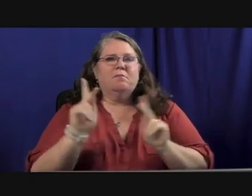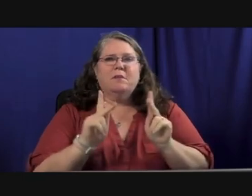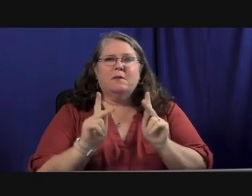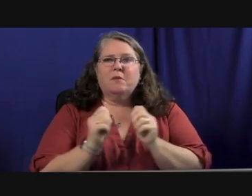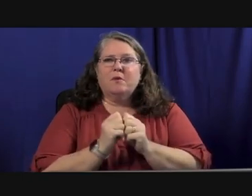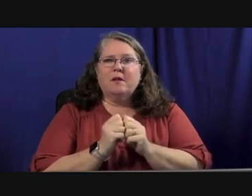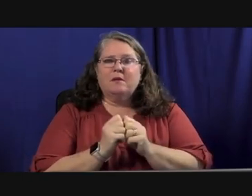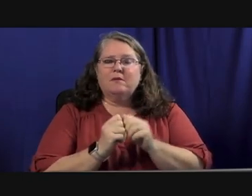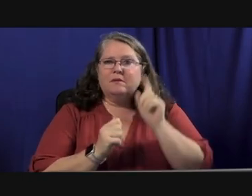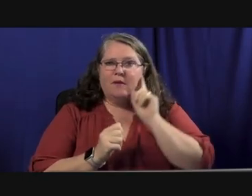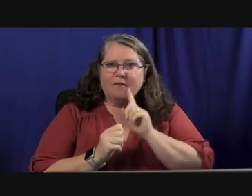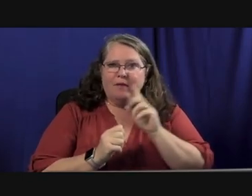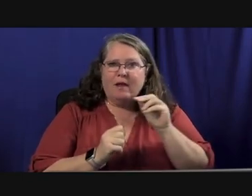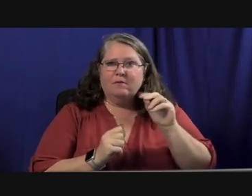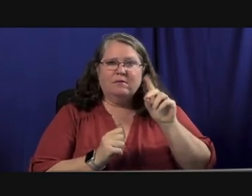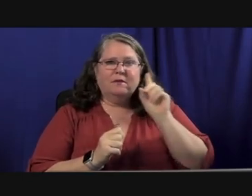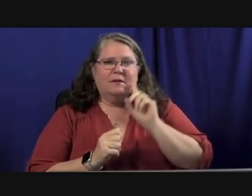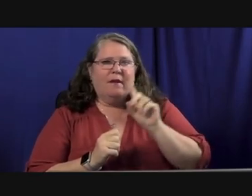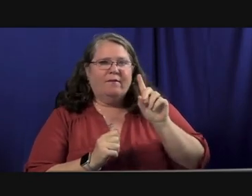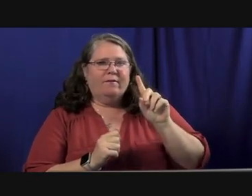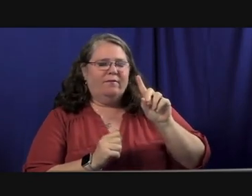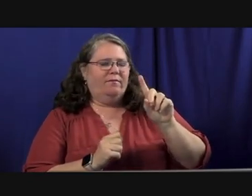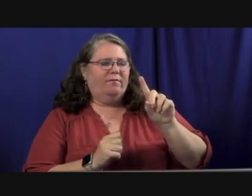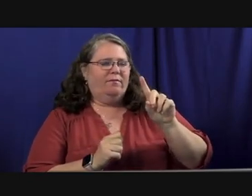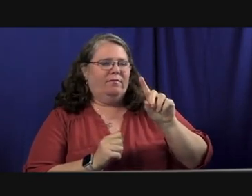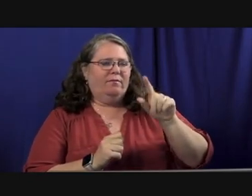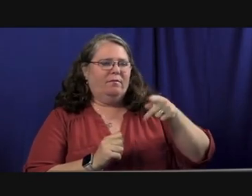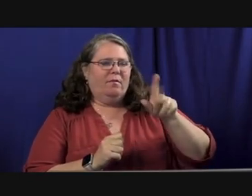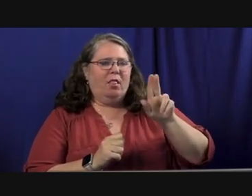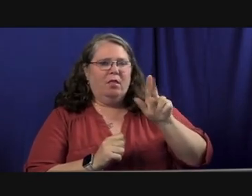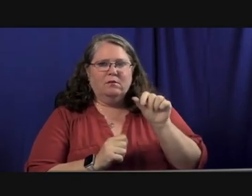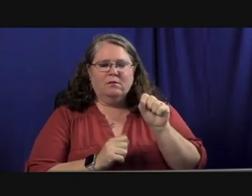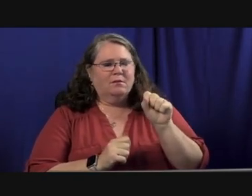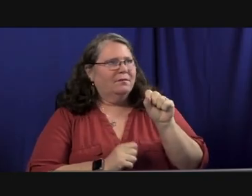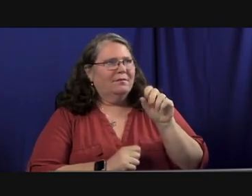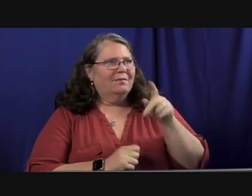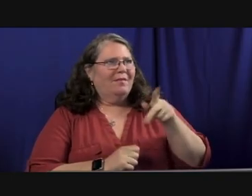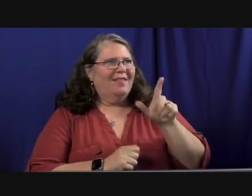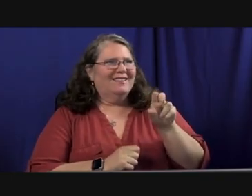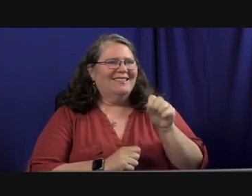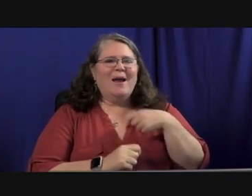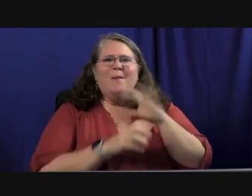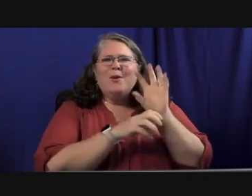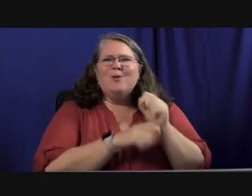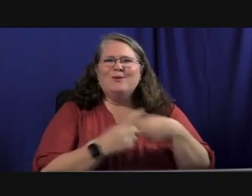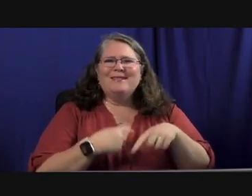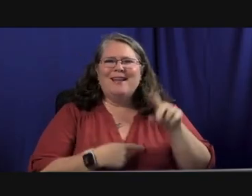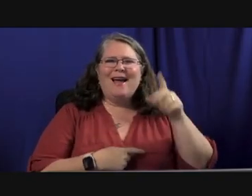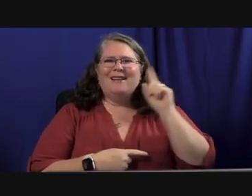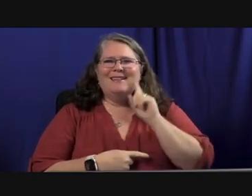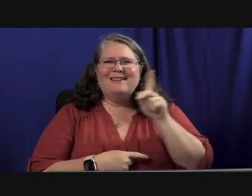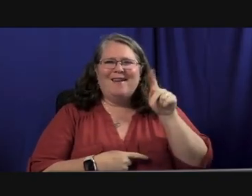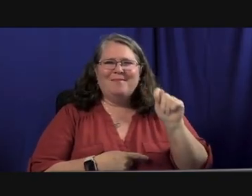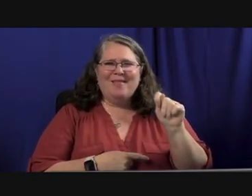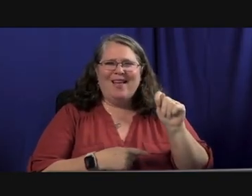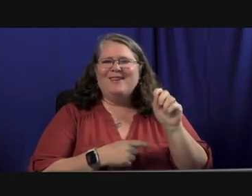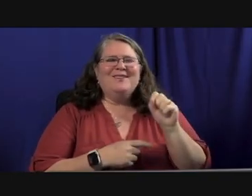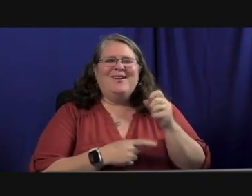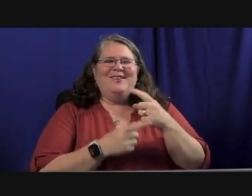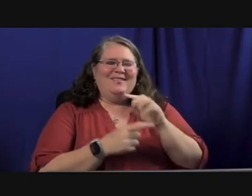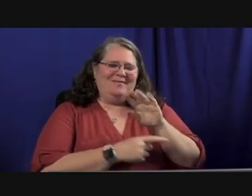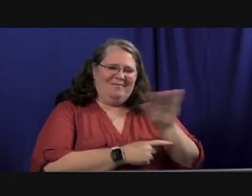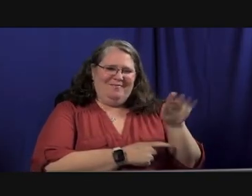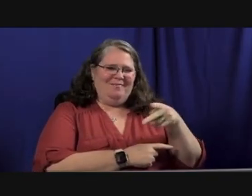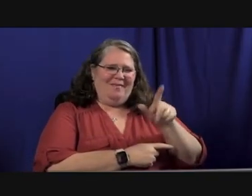as far as communication needs with deaf plus individuals. I'm used to signing